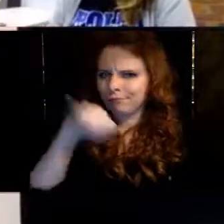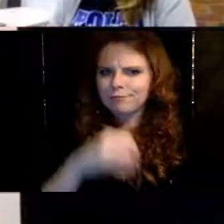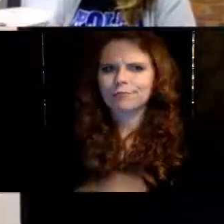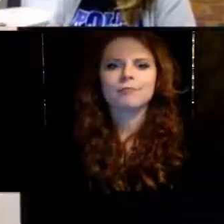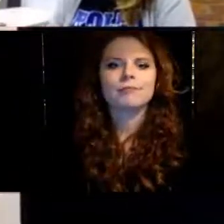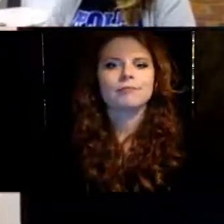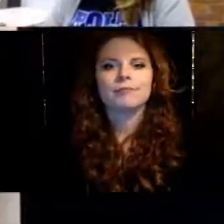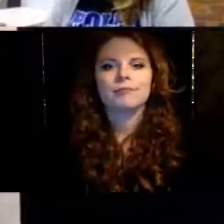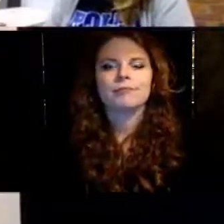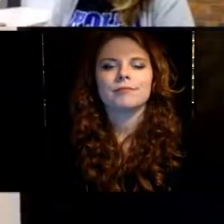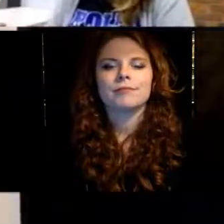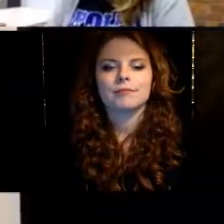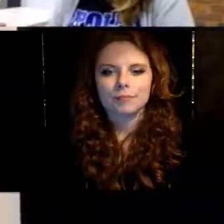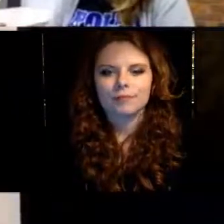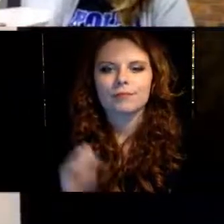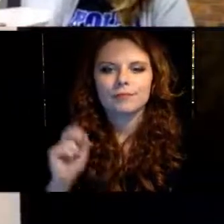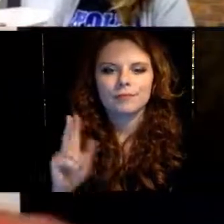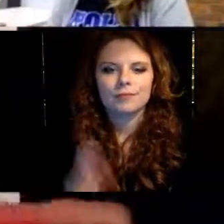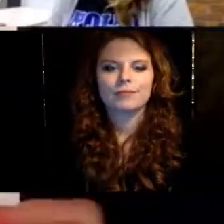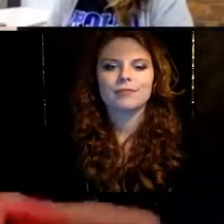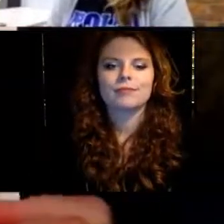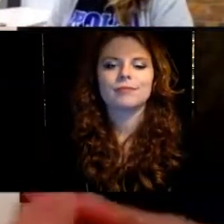All right, organic shape and form.